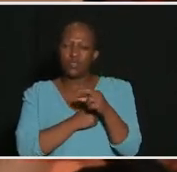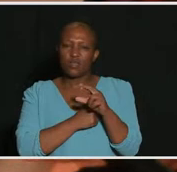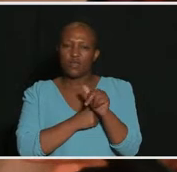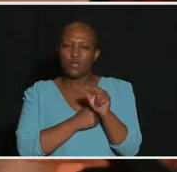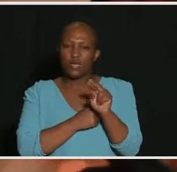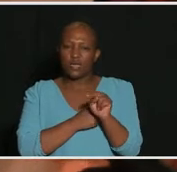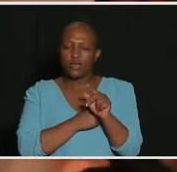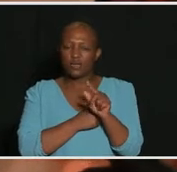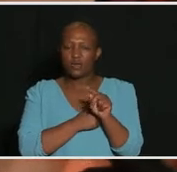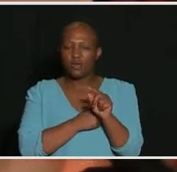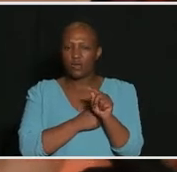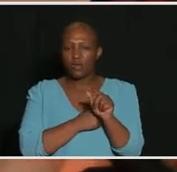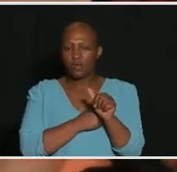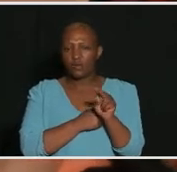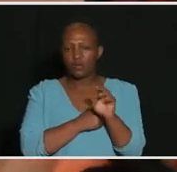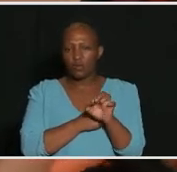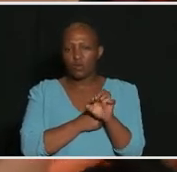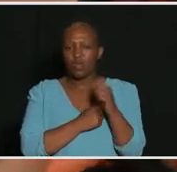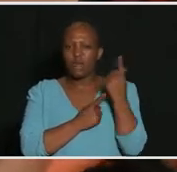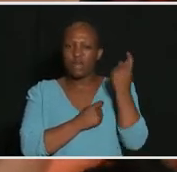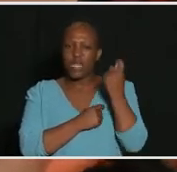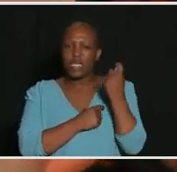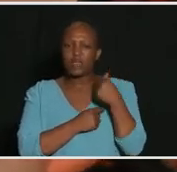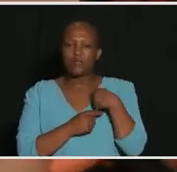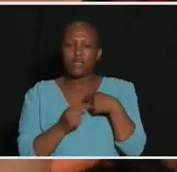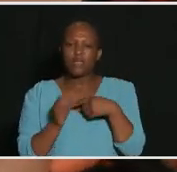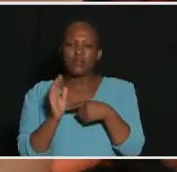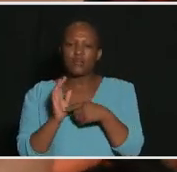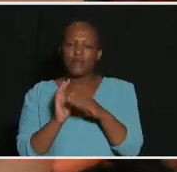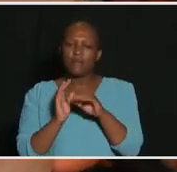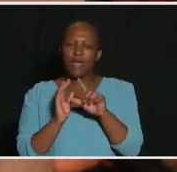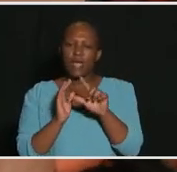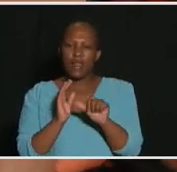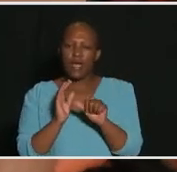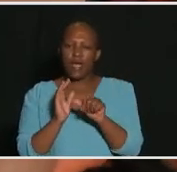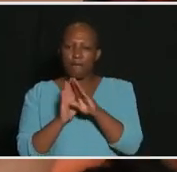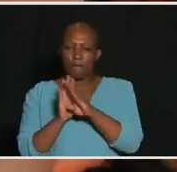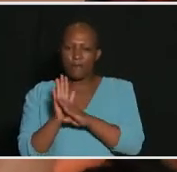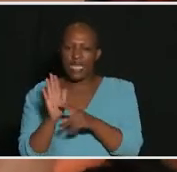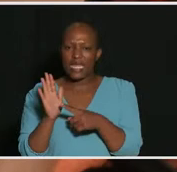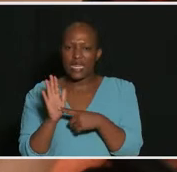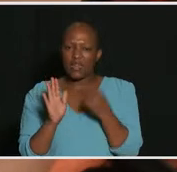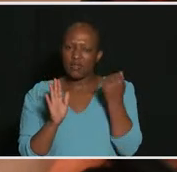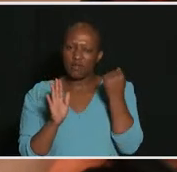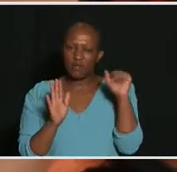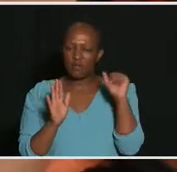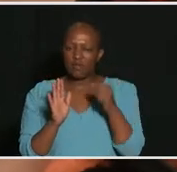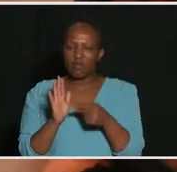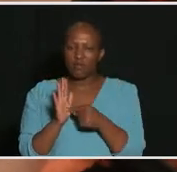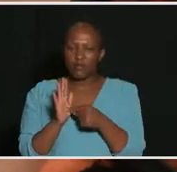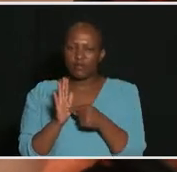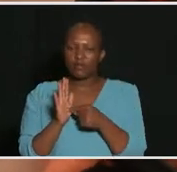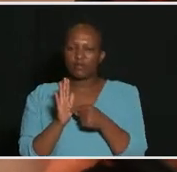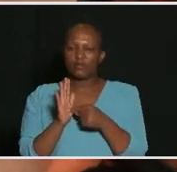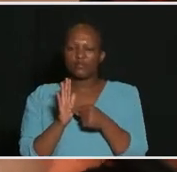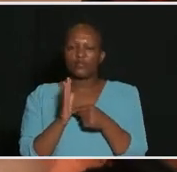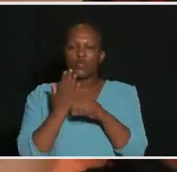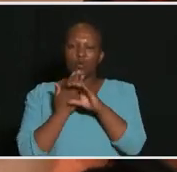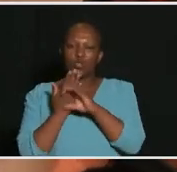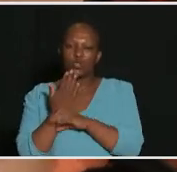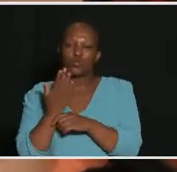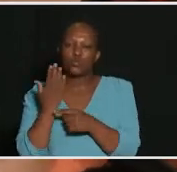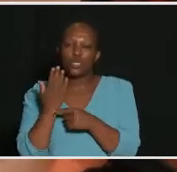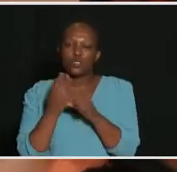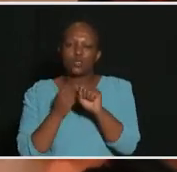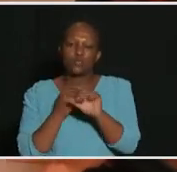NPO and I reject the billable the constitution of the Republic of South Africa says that a child's